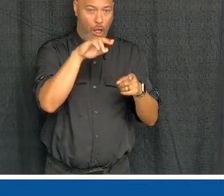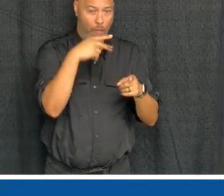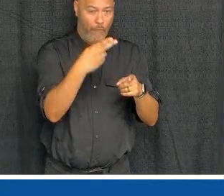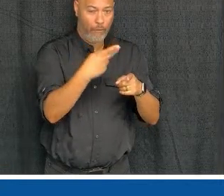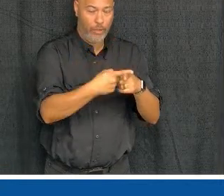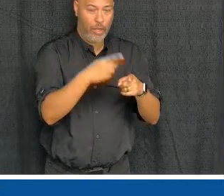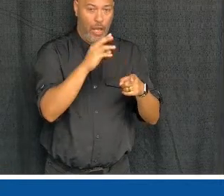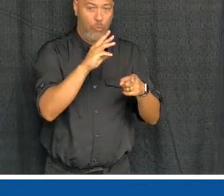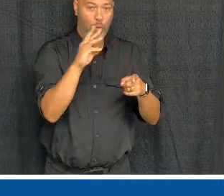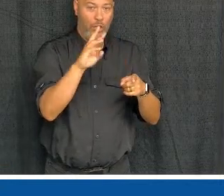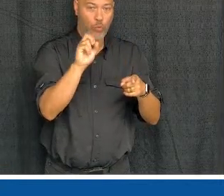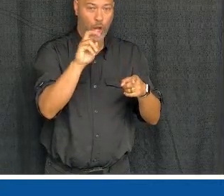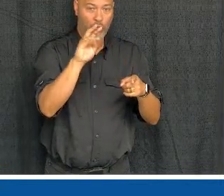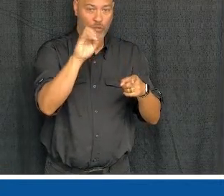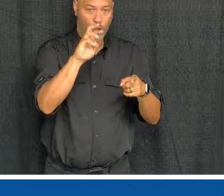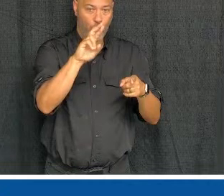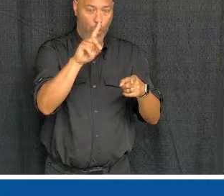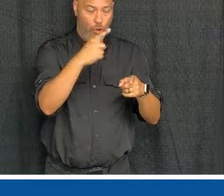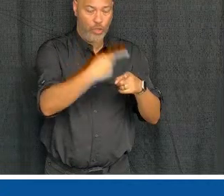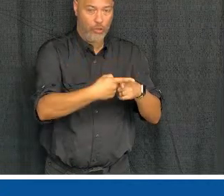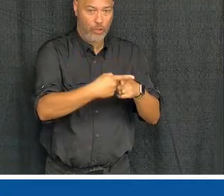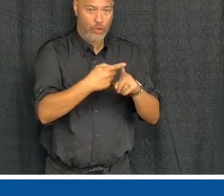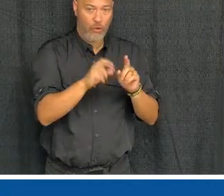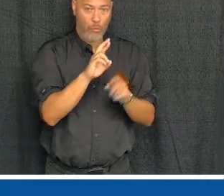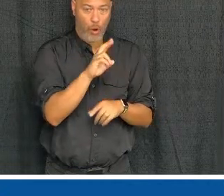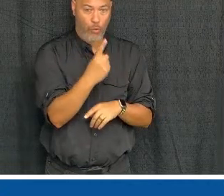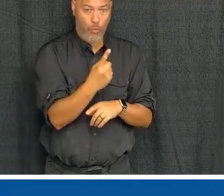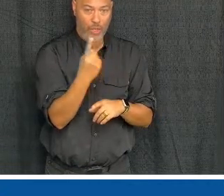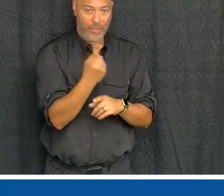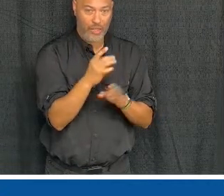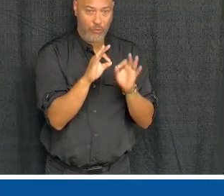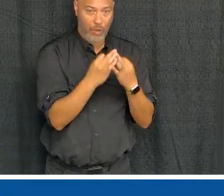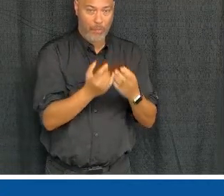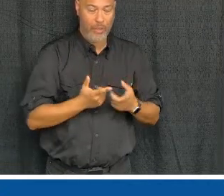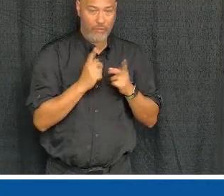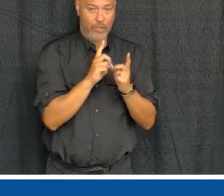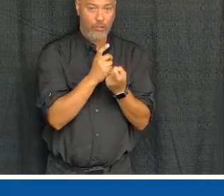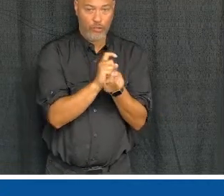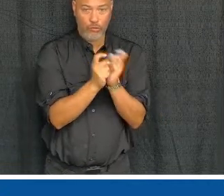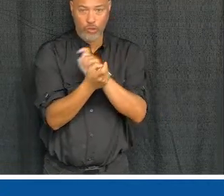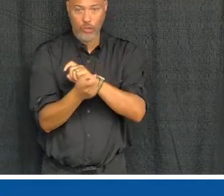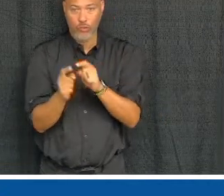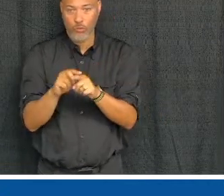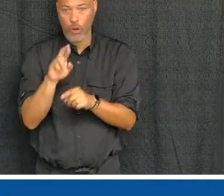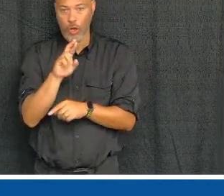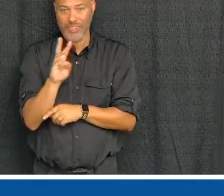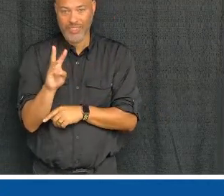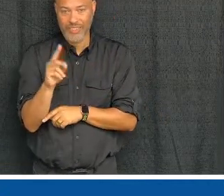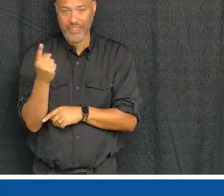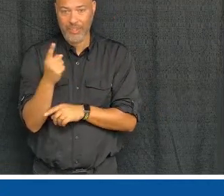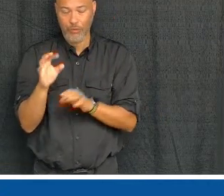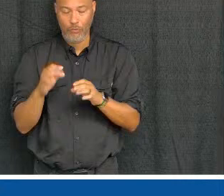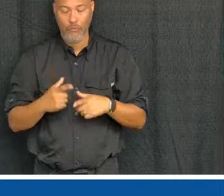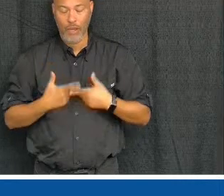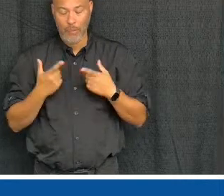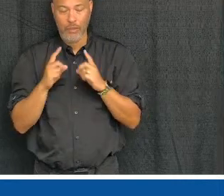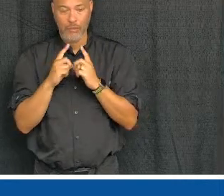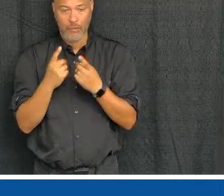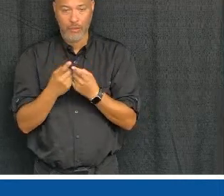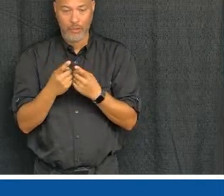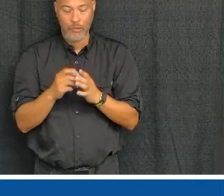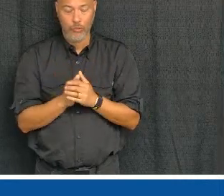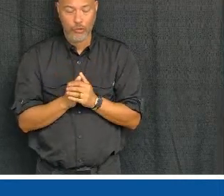West Rossview Road intersection, from R1 Single Family Residential District to R6 Single Family Residential